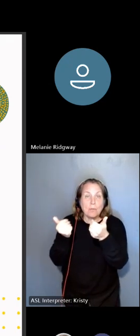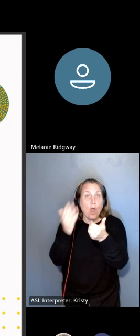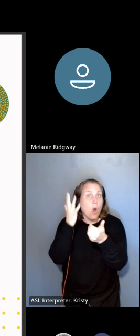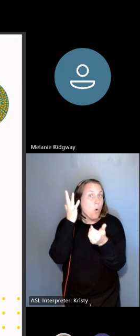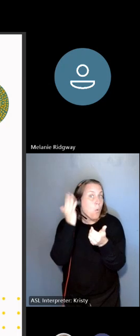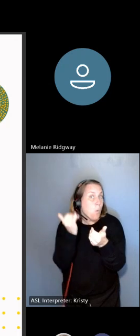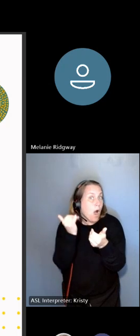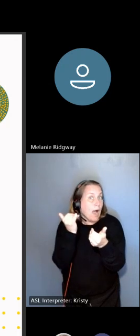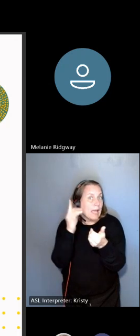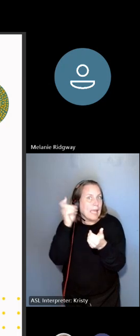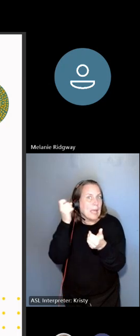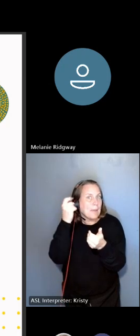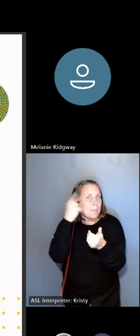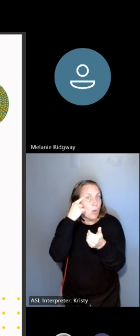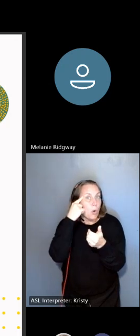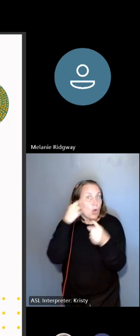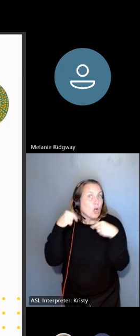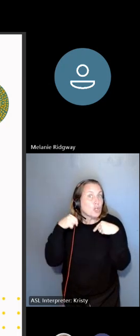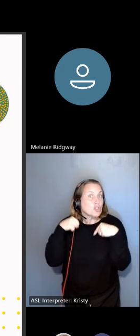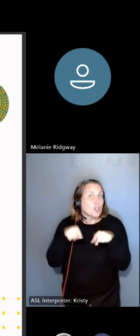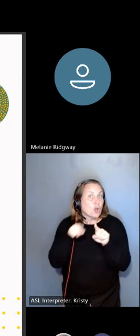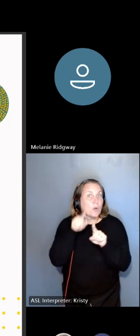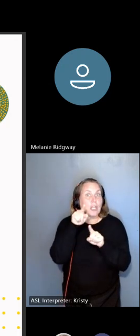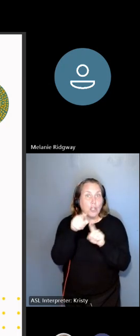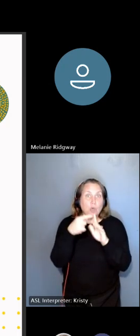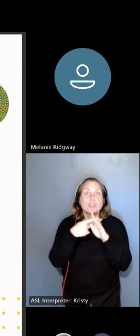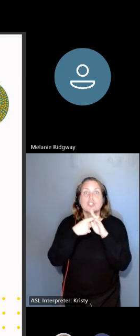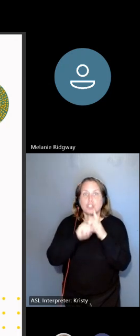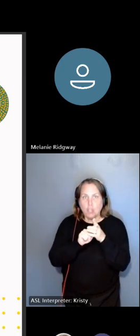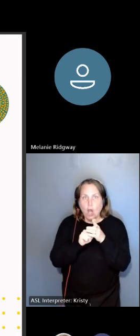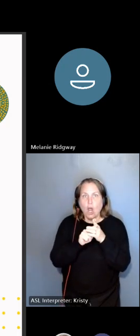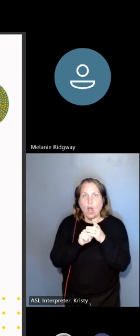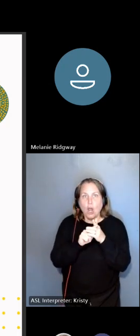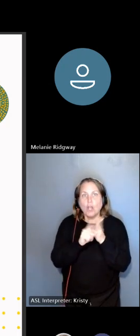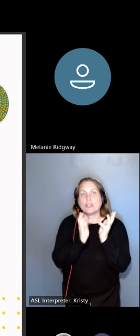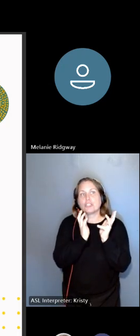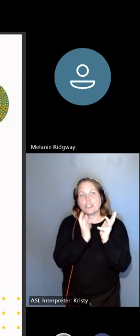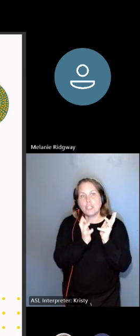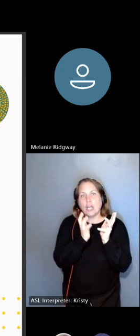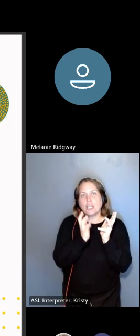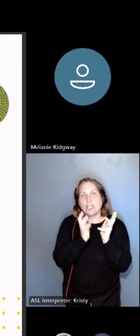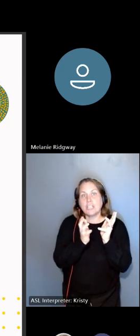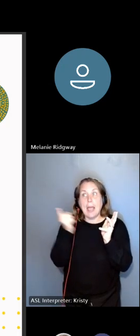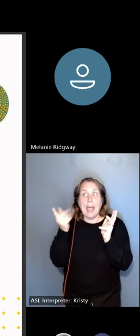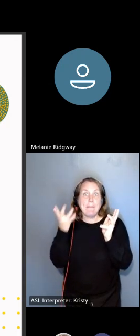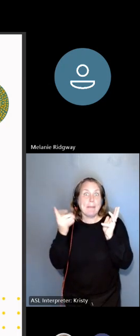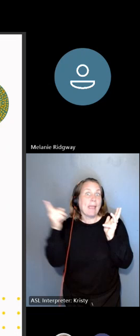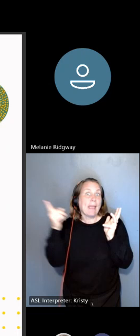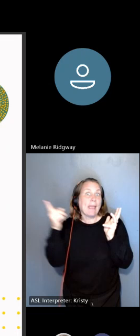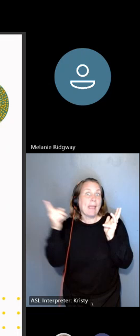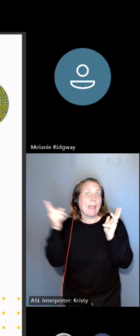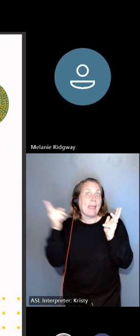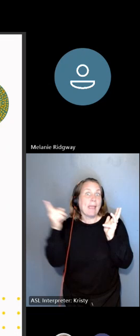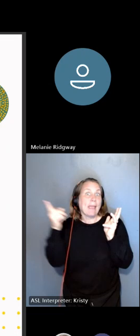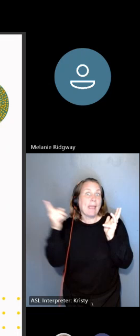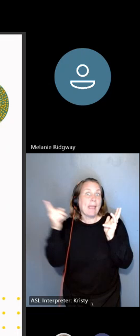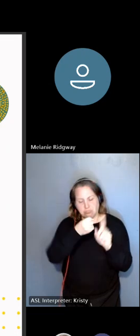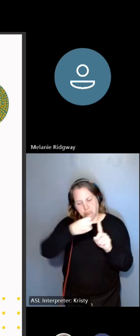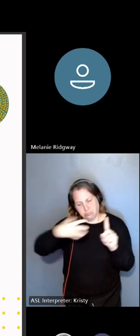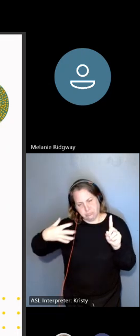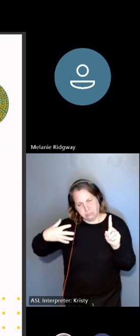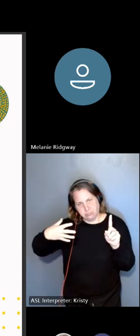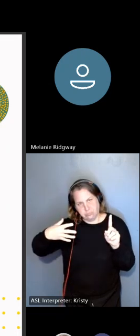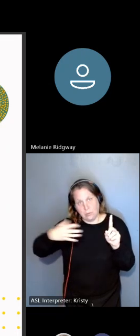a question after you've said a couple of sentences. So please be